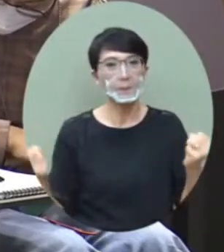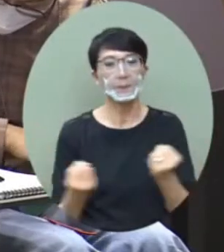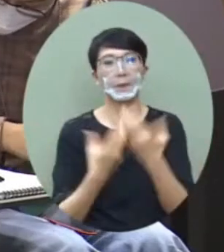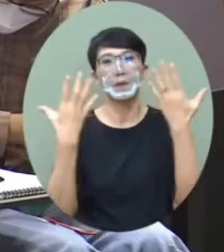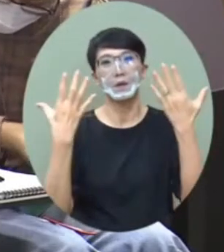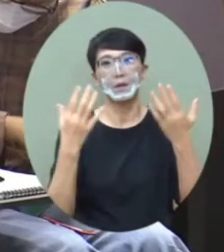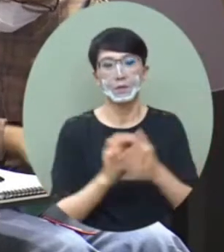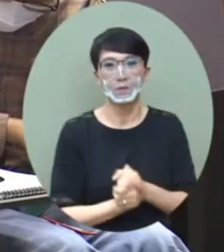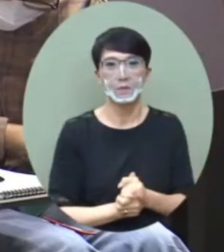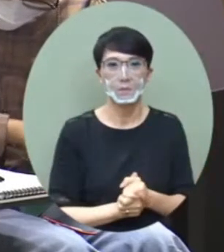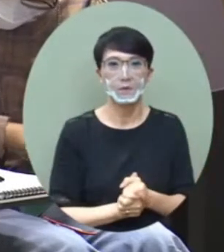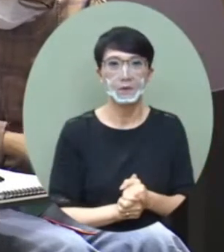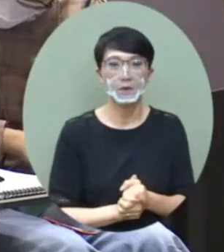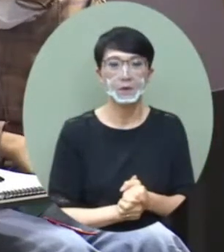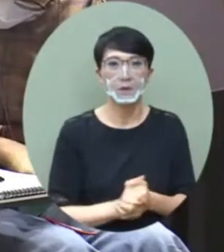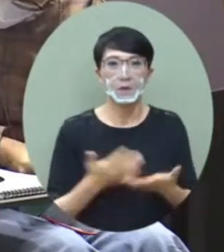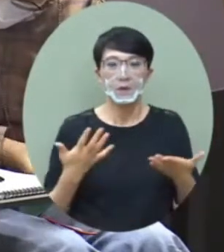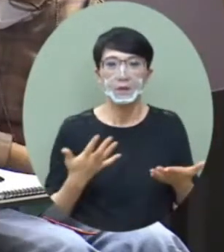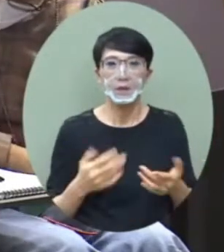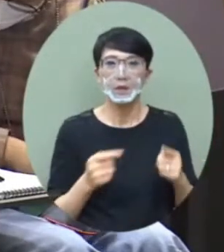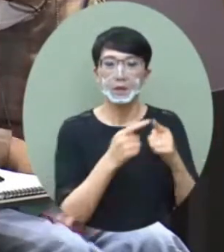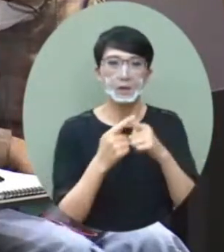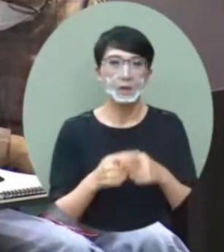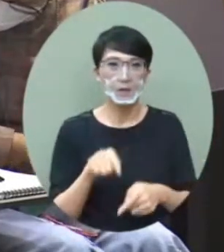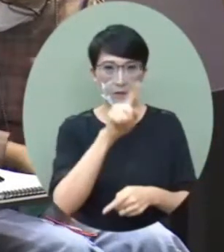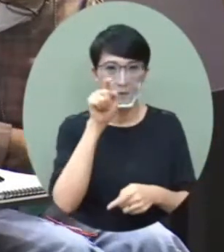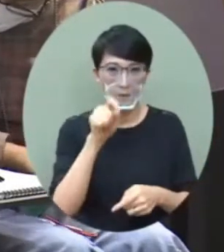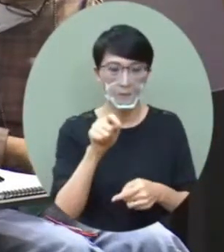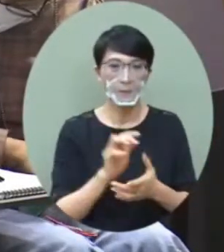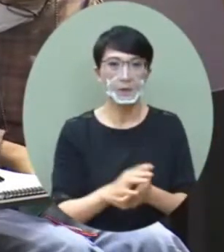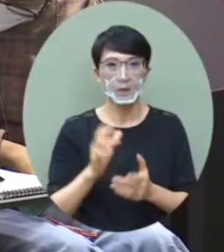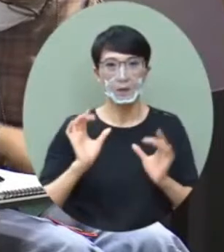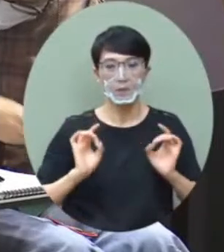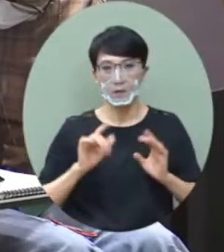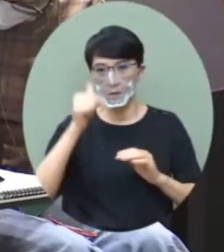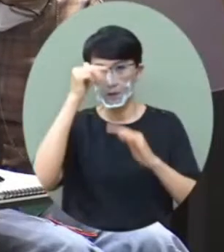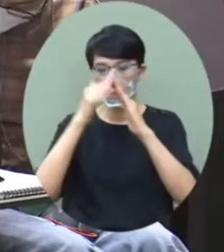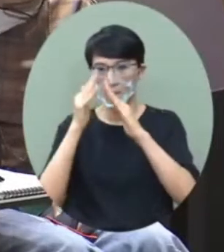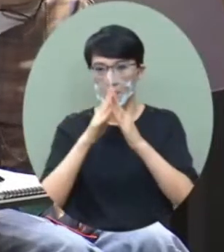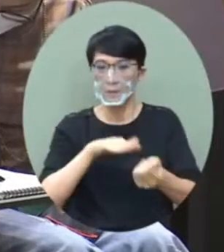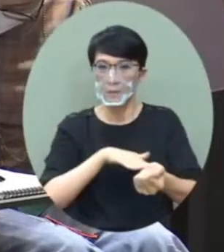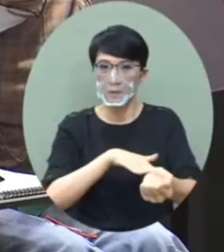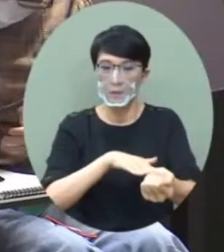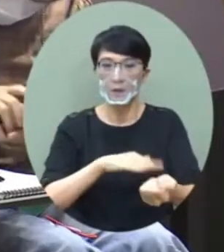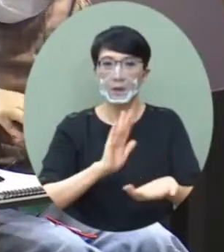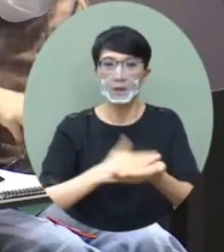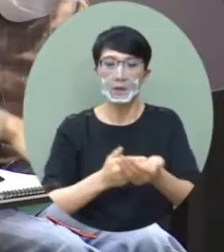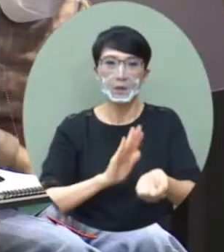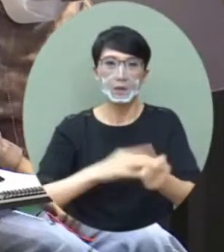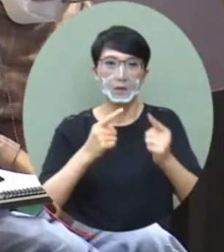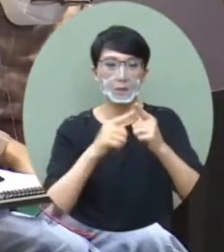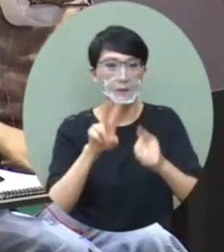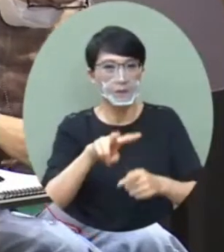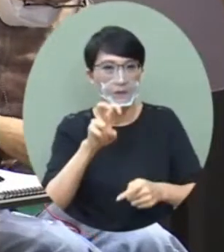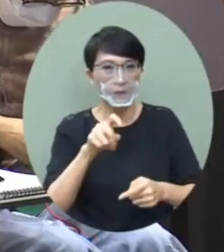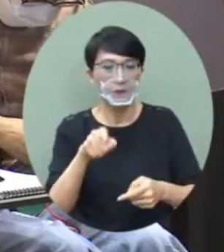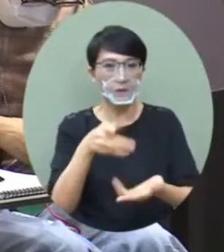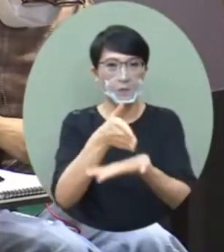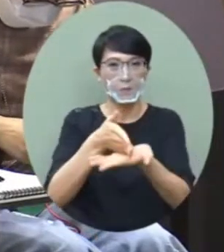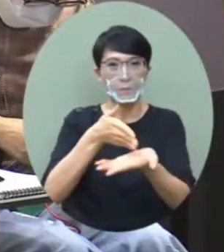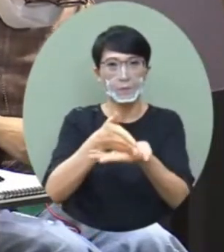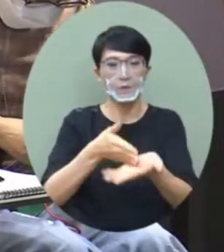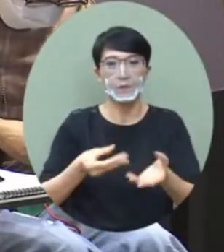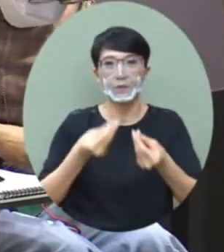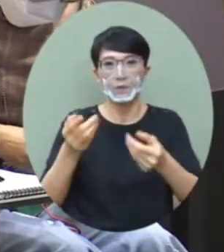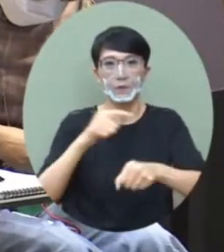recovery? The public hospitals are saturated, so some people would seek medical attention at private hospitals. Some patients